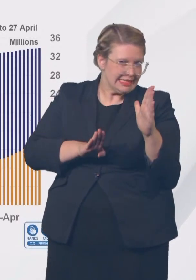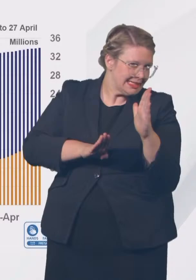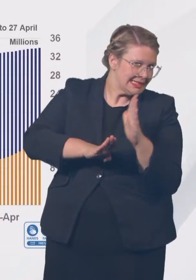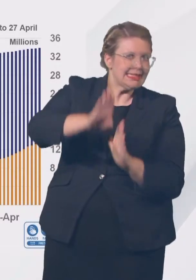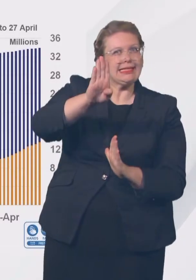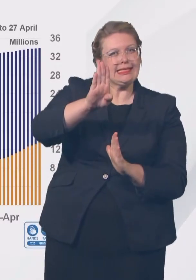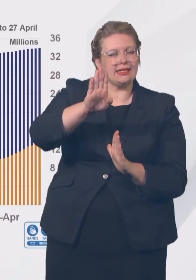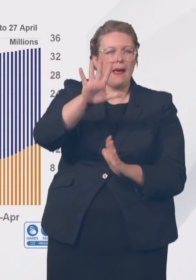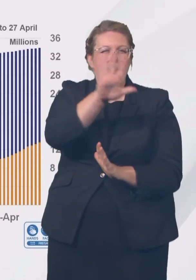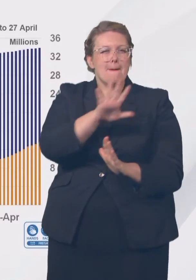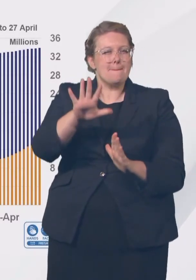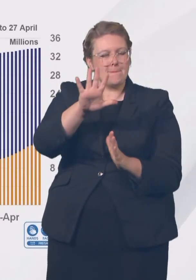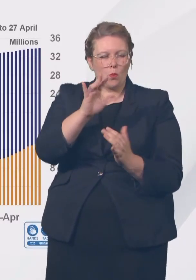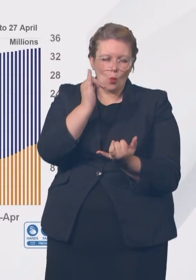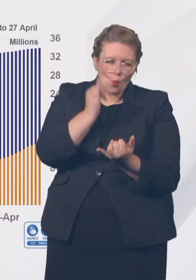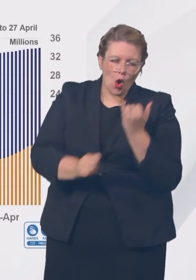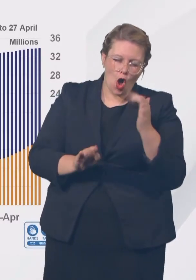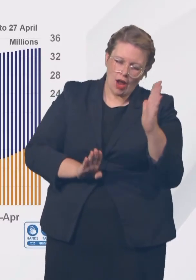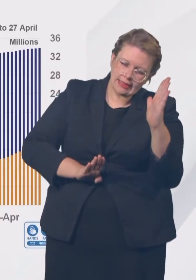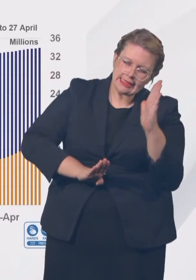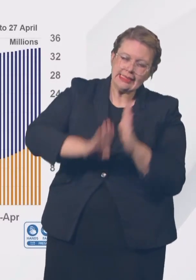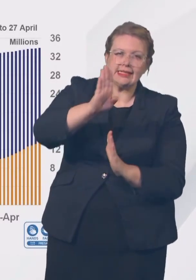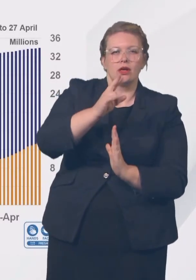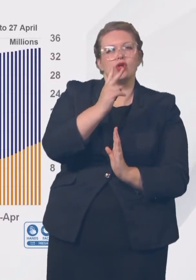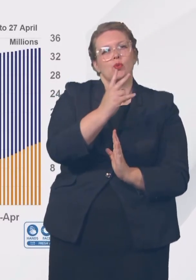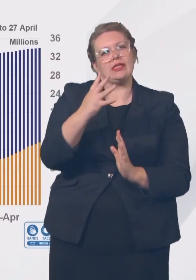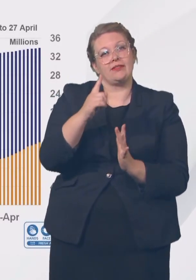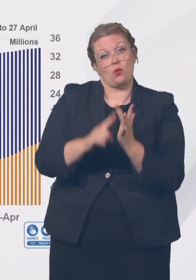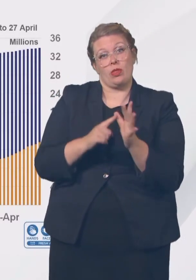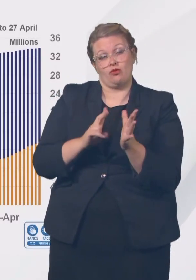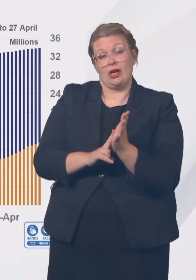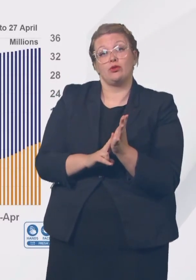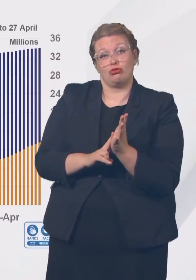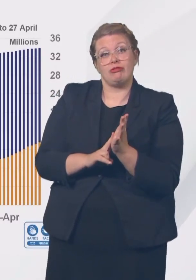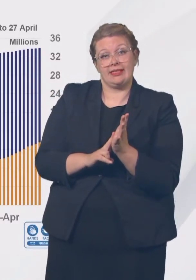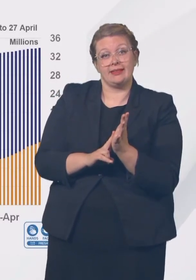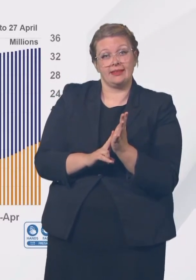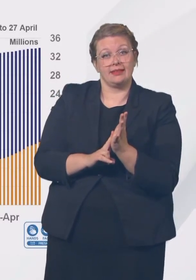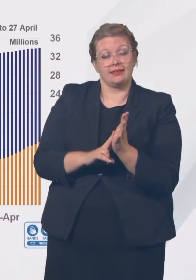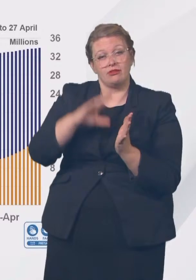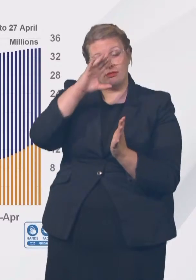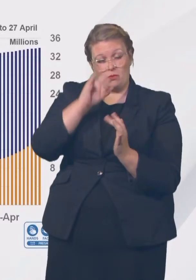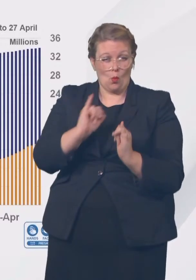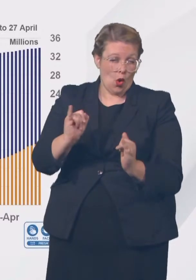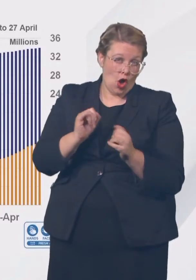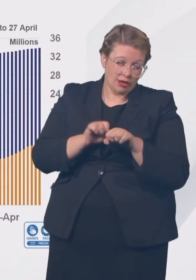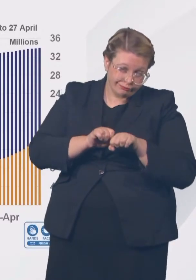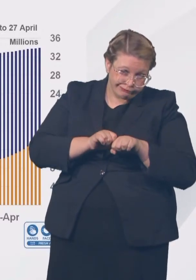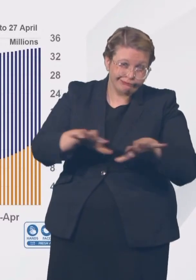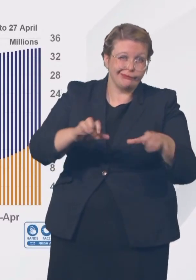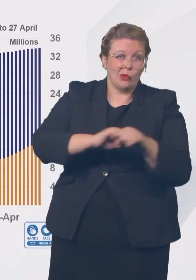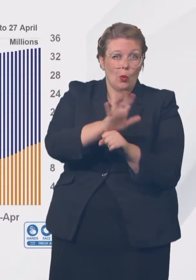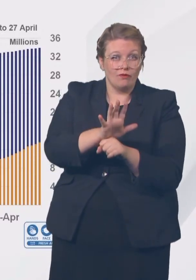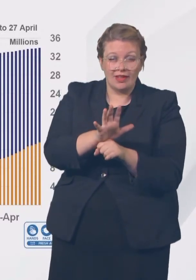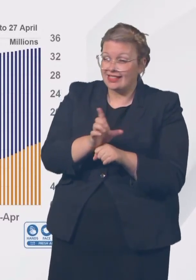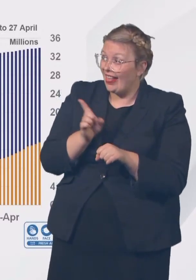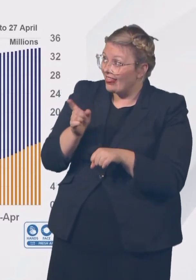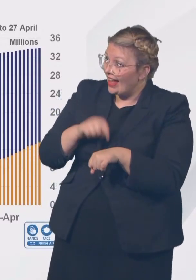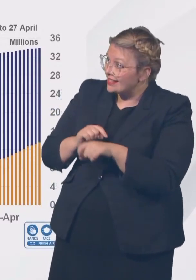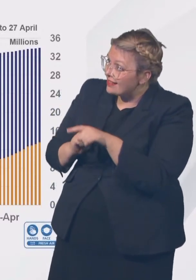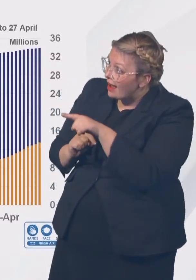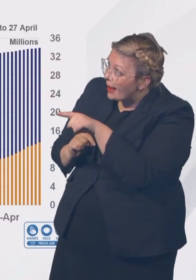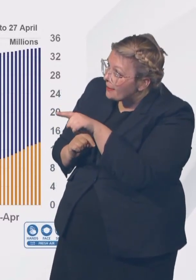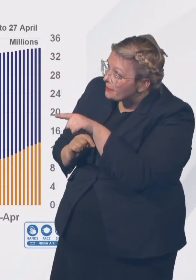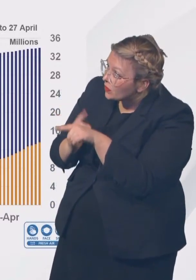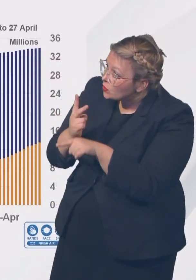the 24th of January, which is visible to you on there. And you can see at that point, we didn't really have very many people